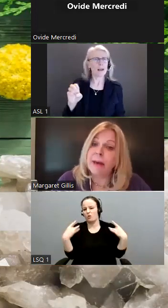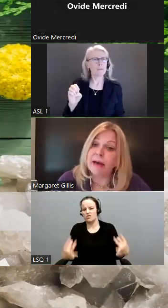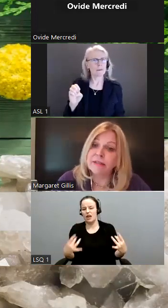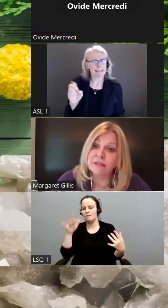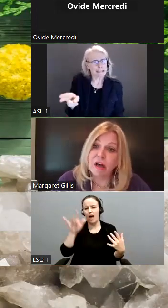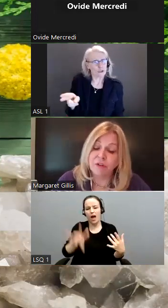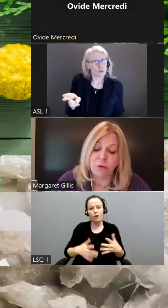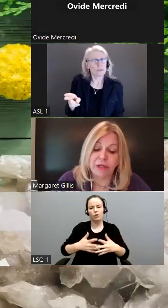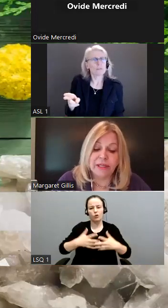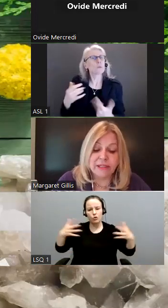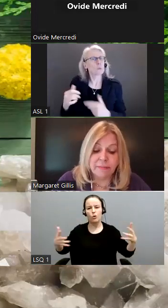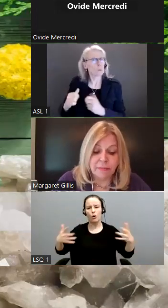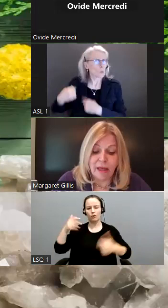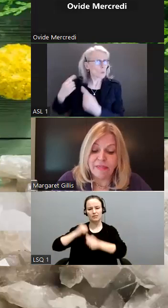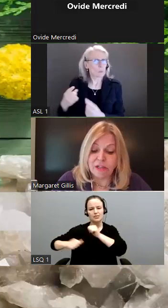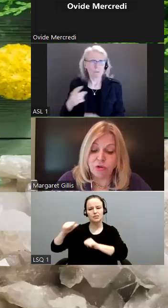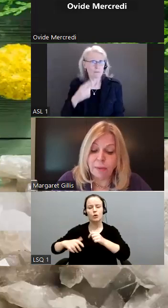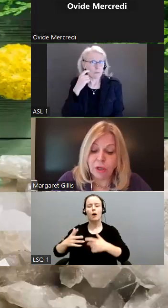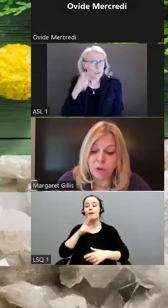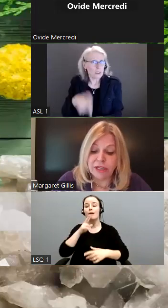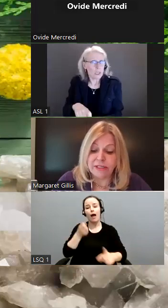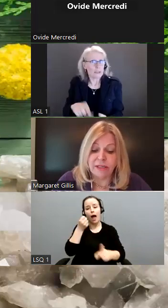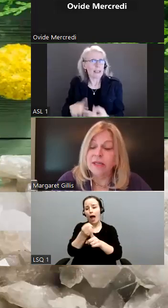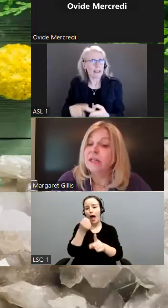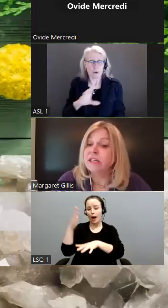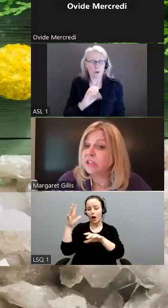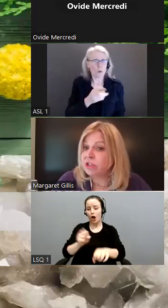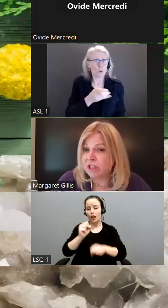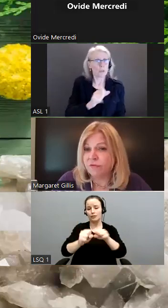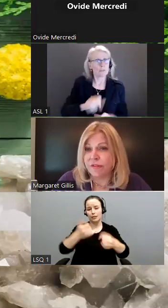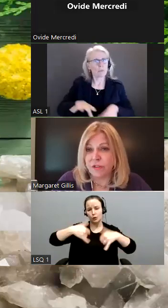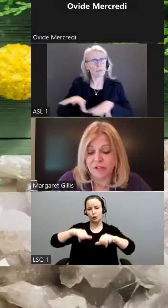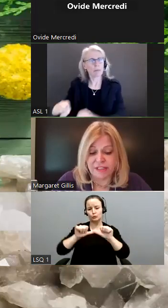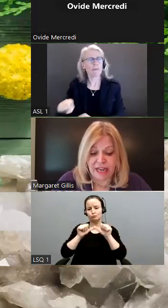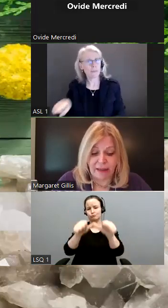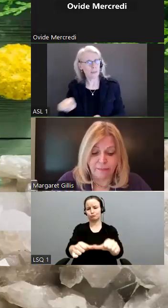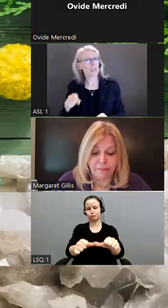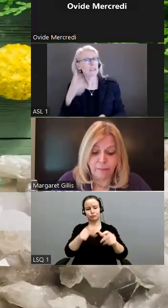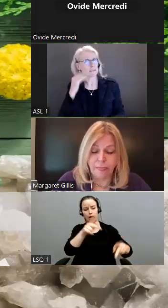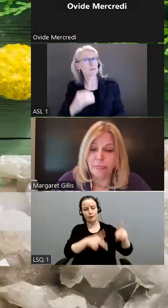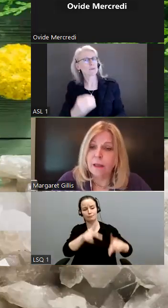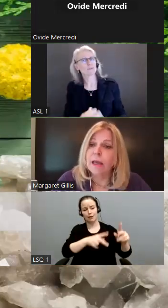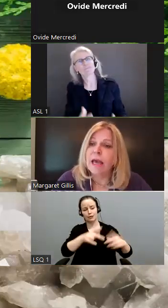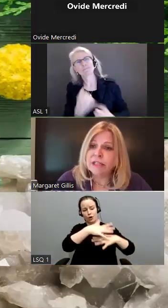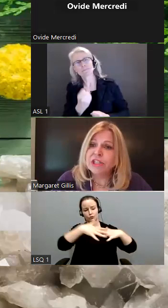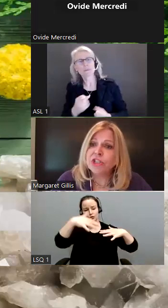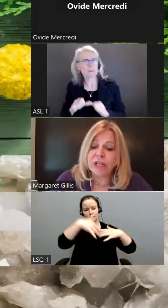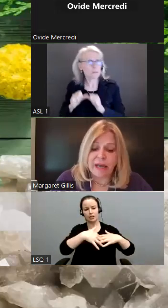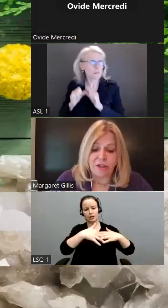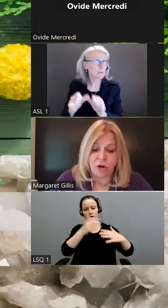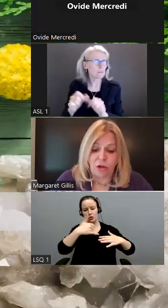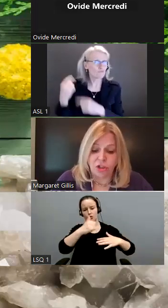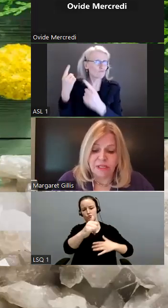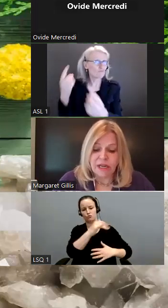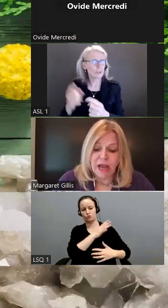ongoing impacts of colonialism that tribal communities continue to live with to this day. In addition to